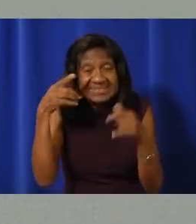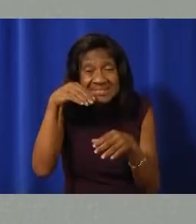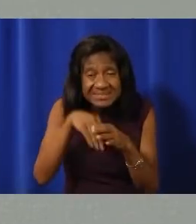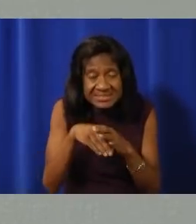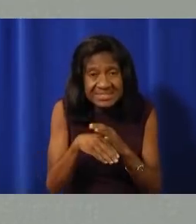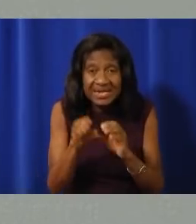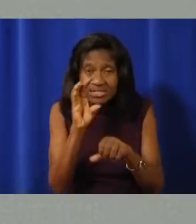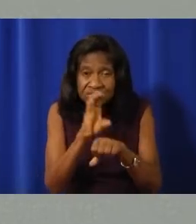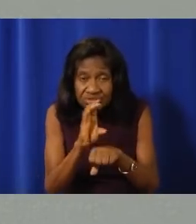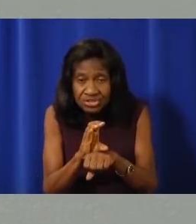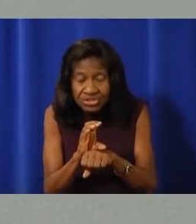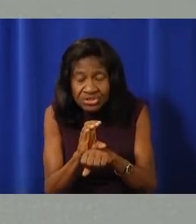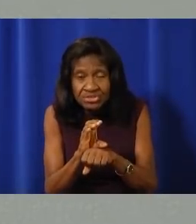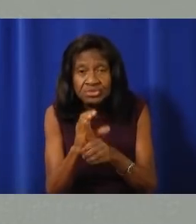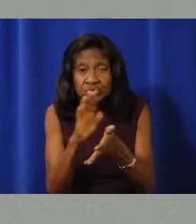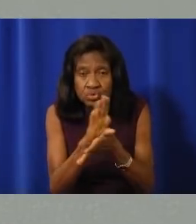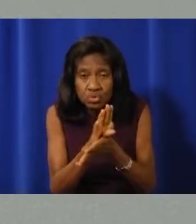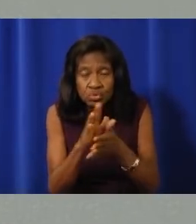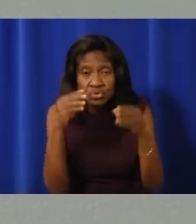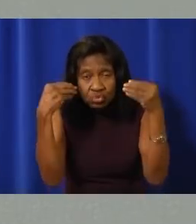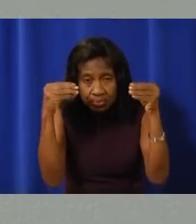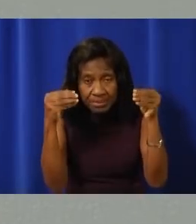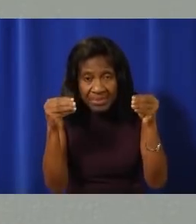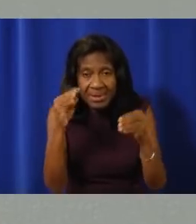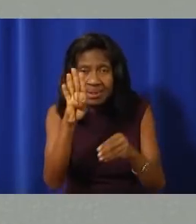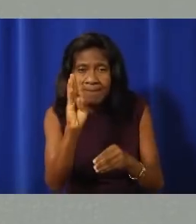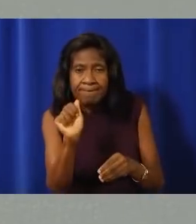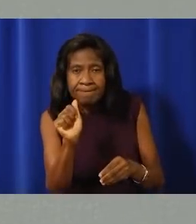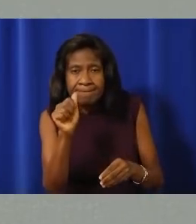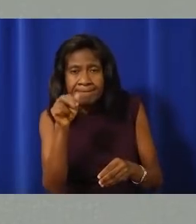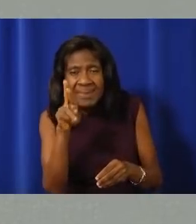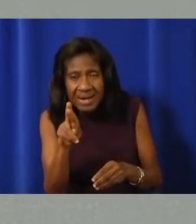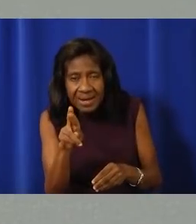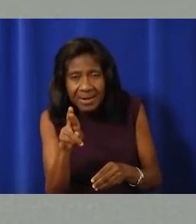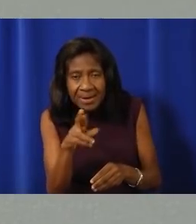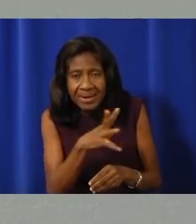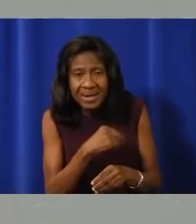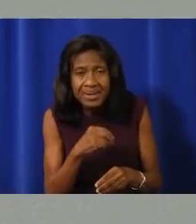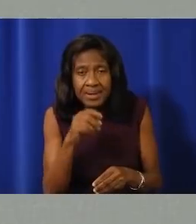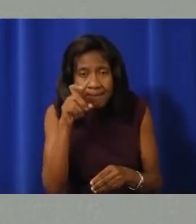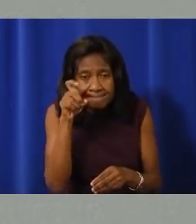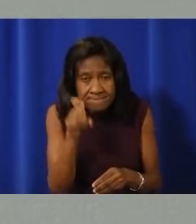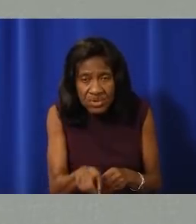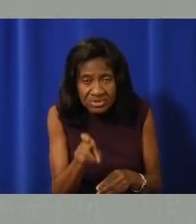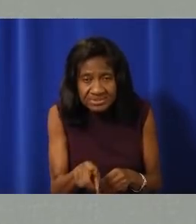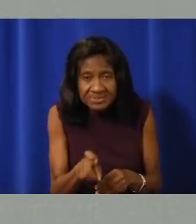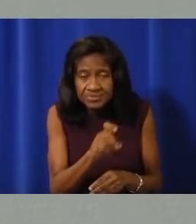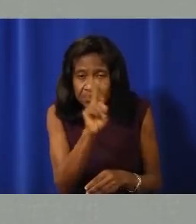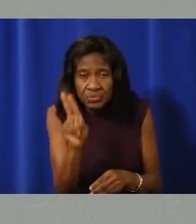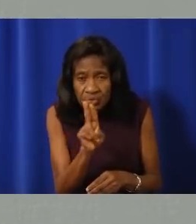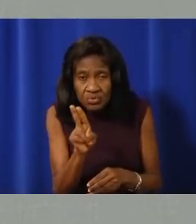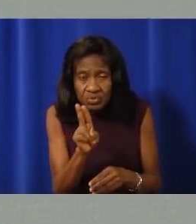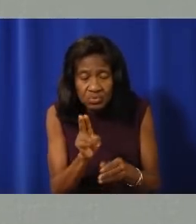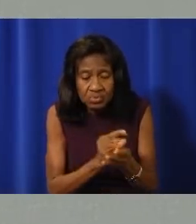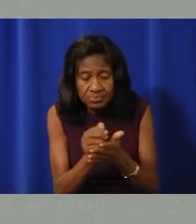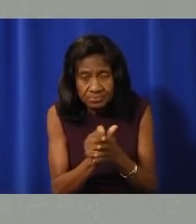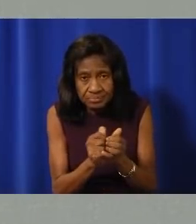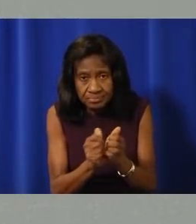churches, schools, supermarkets, bars, and insisting on the use of hand hygiene.